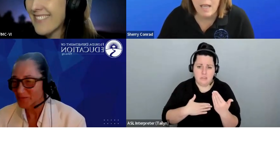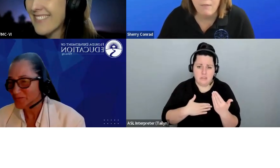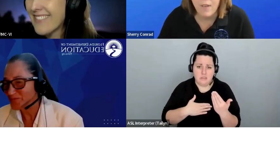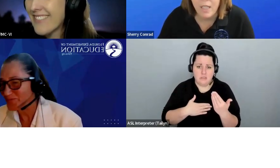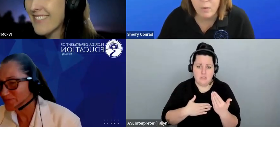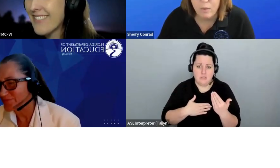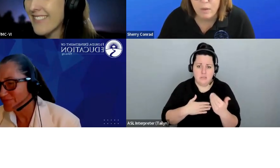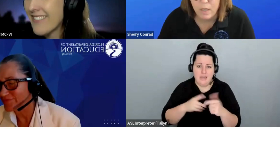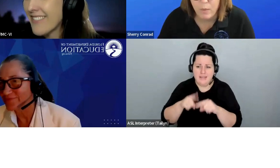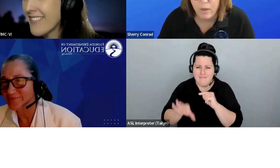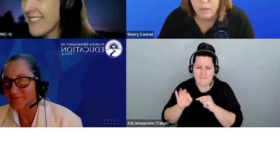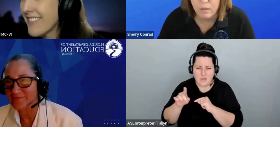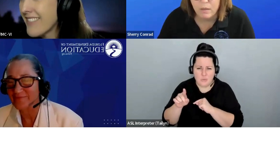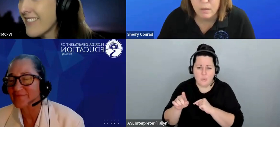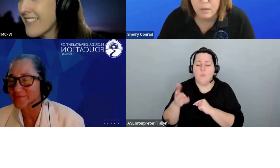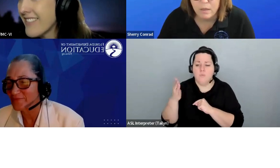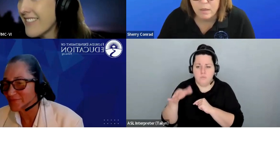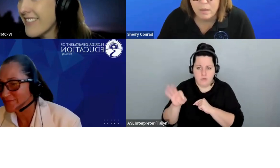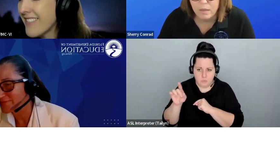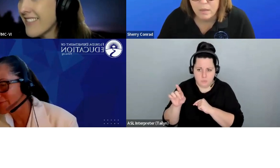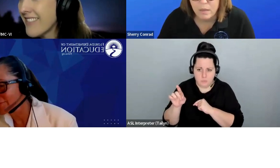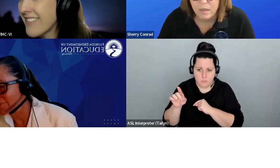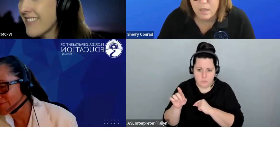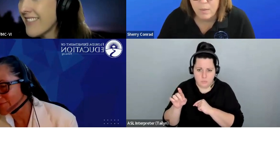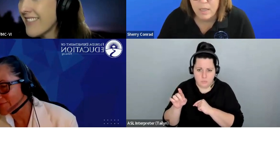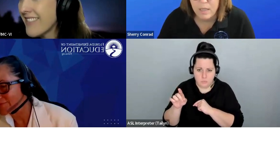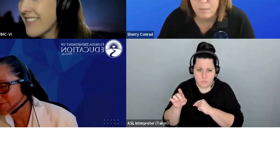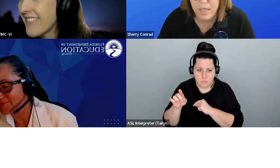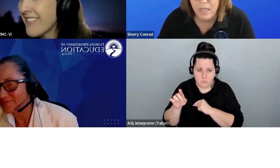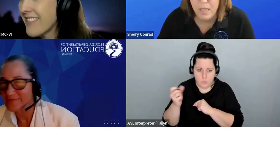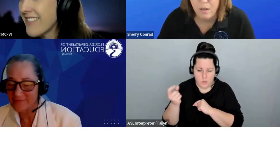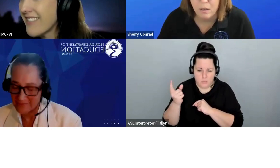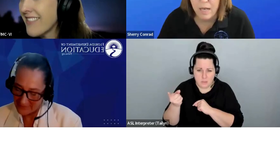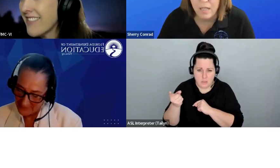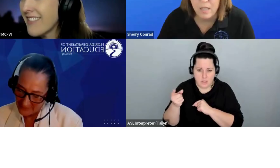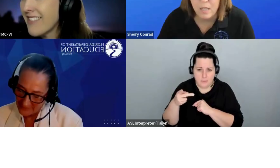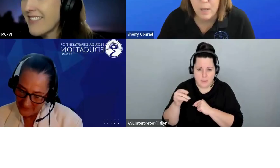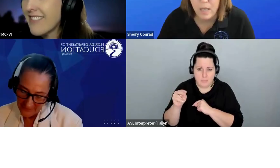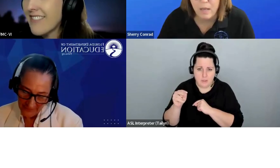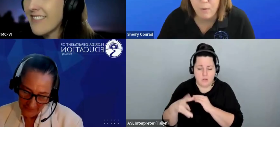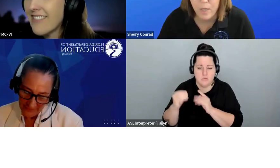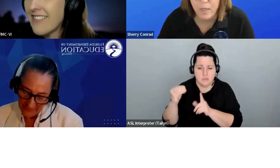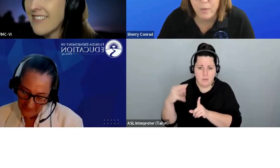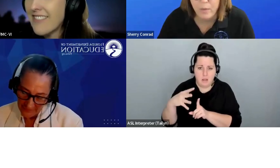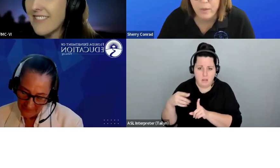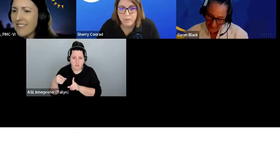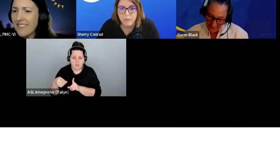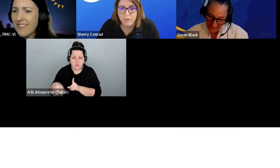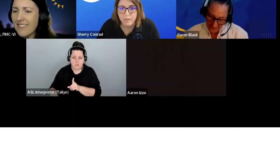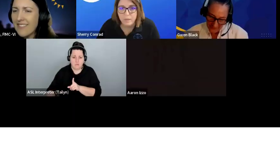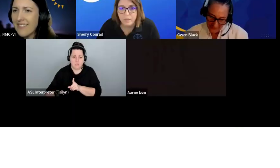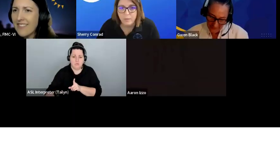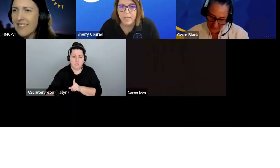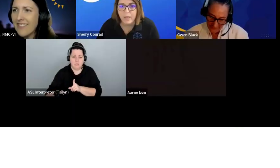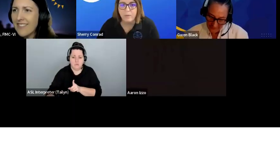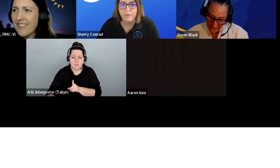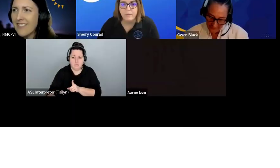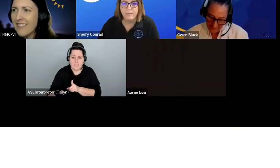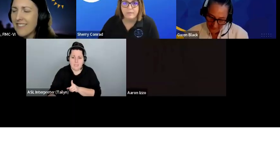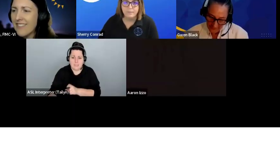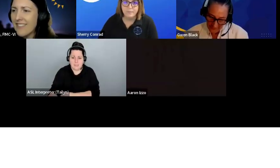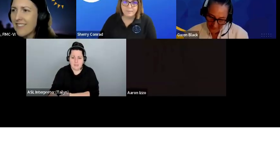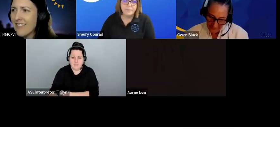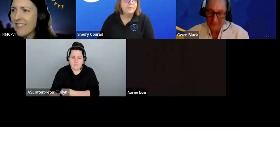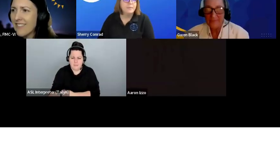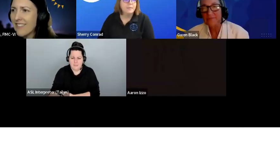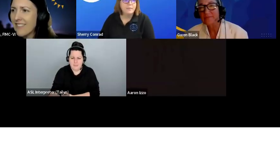I can't find you. There you are. I'm going to pin you or add the spotlight for you. There we go.